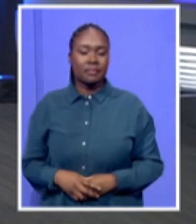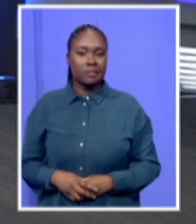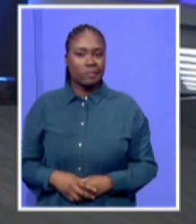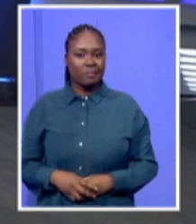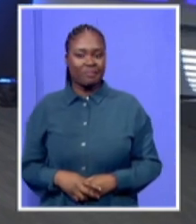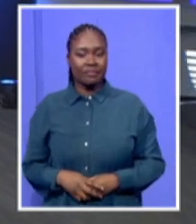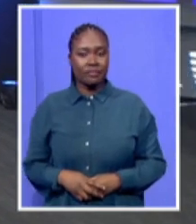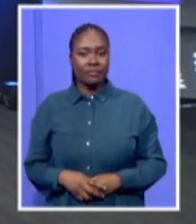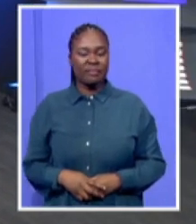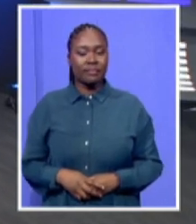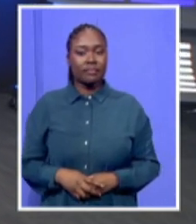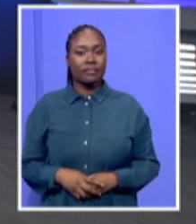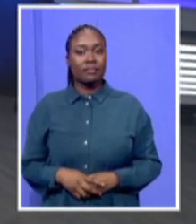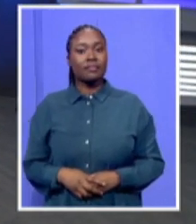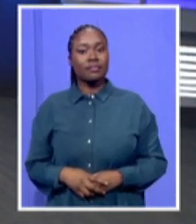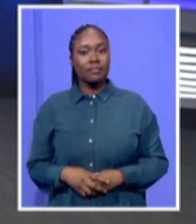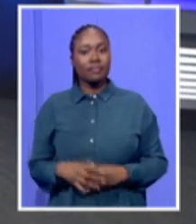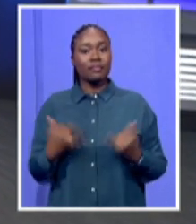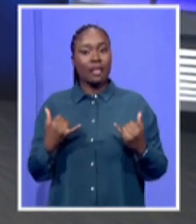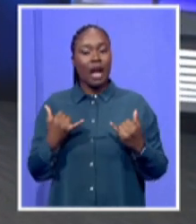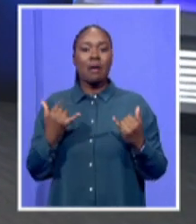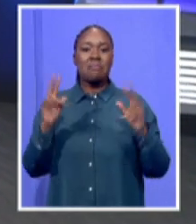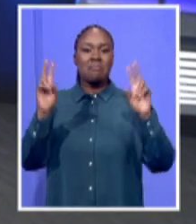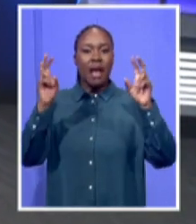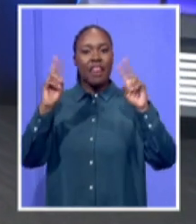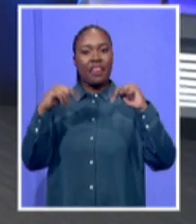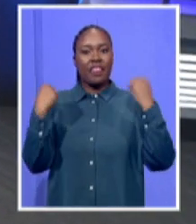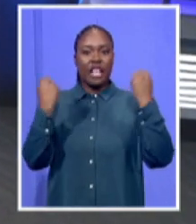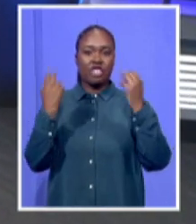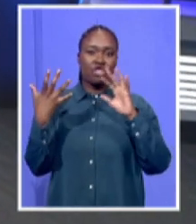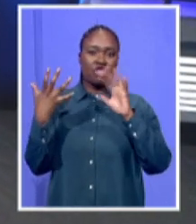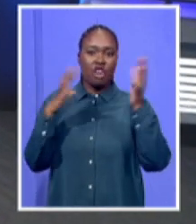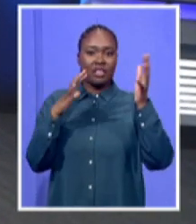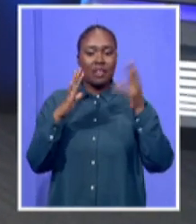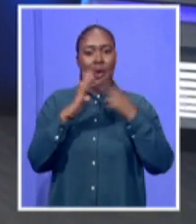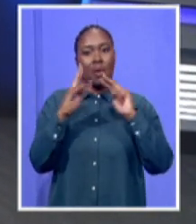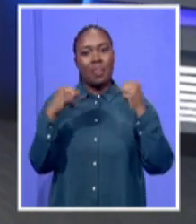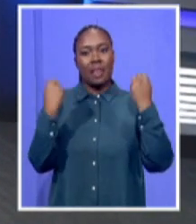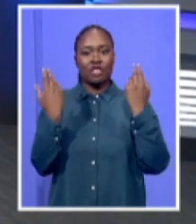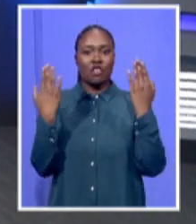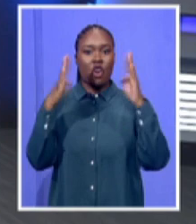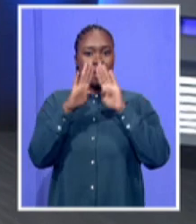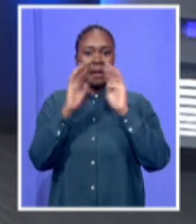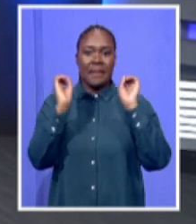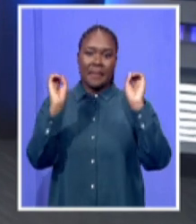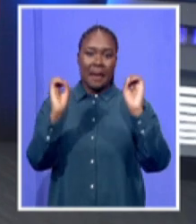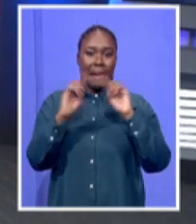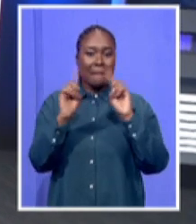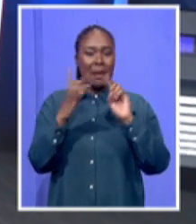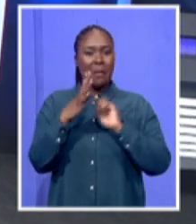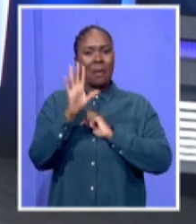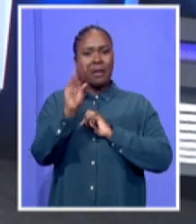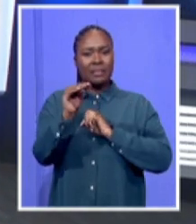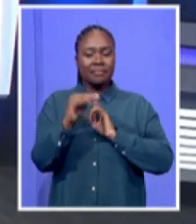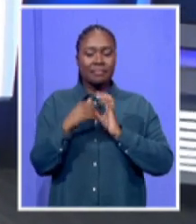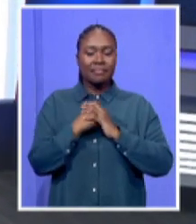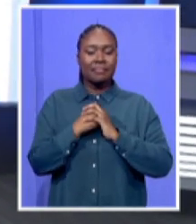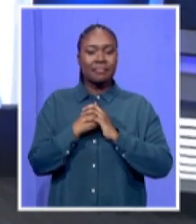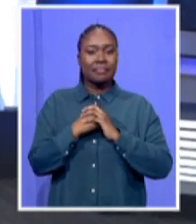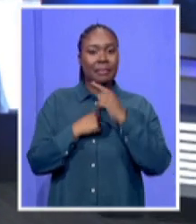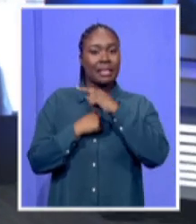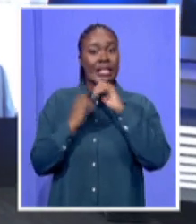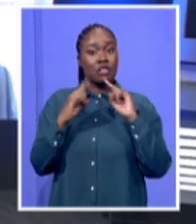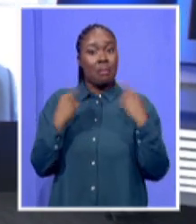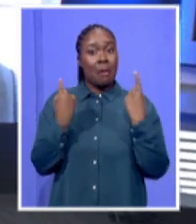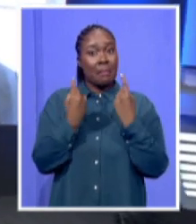longer under a national disaster or national lockdown, but are there areas where the department